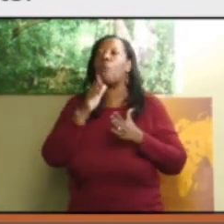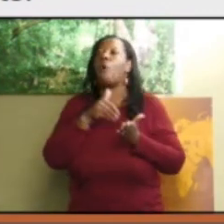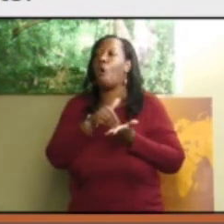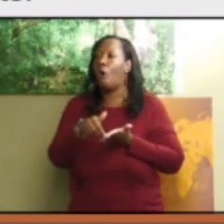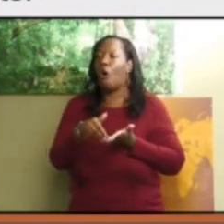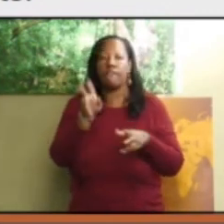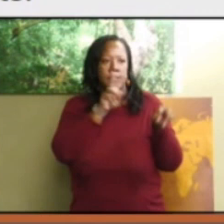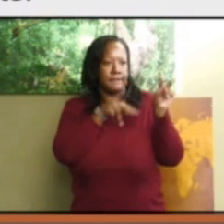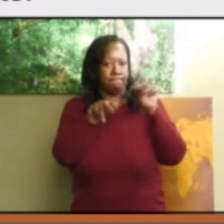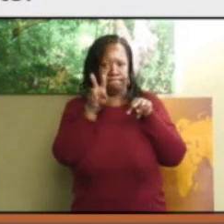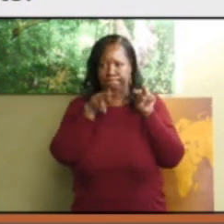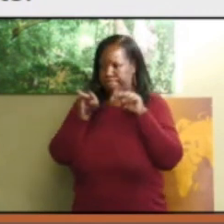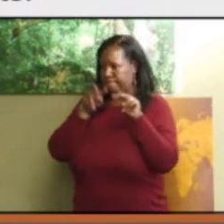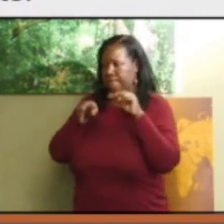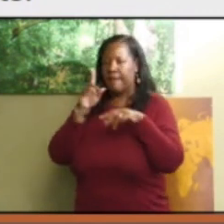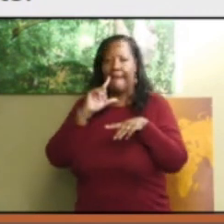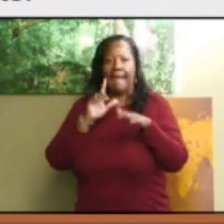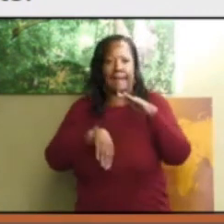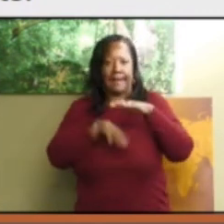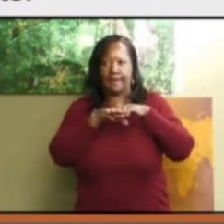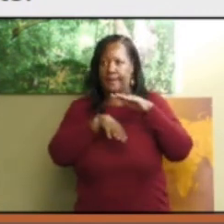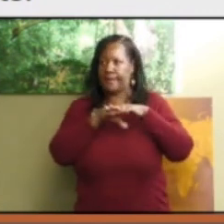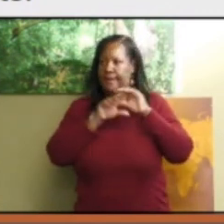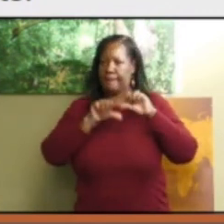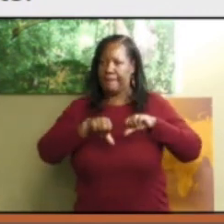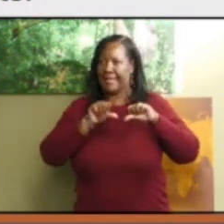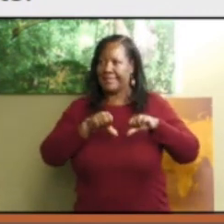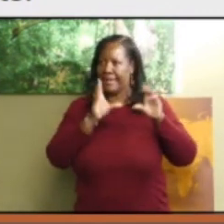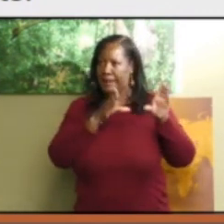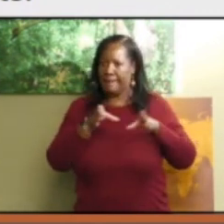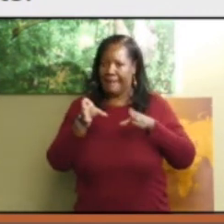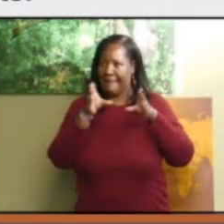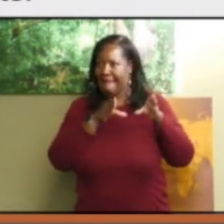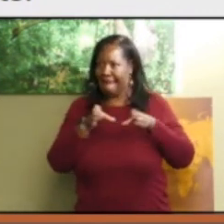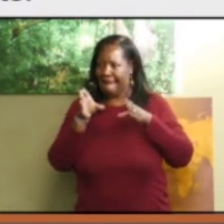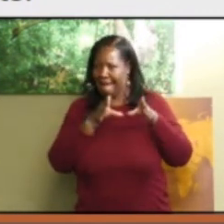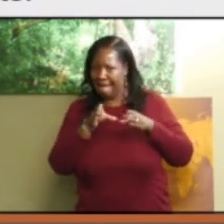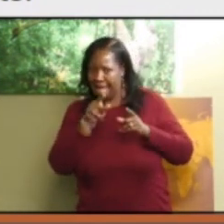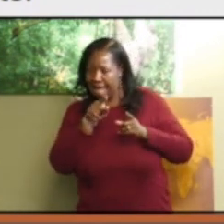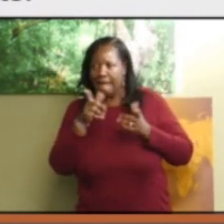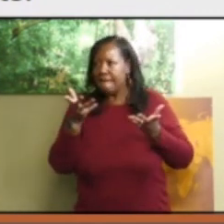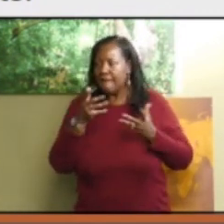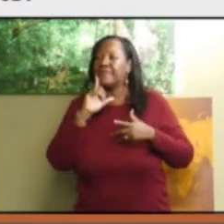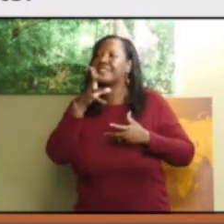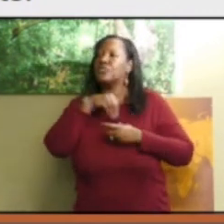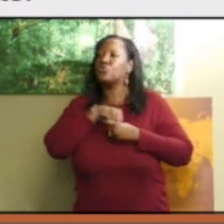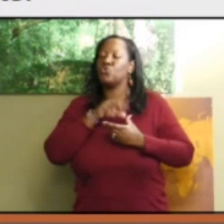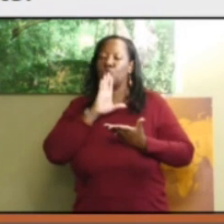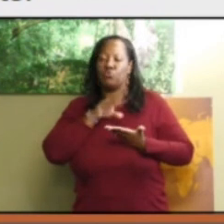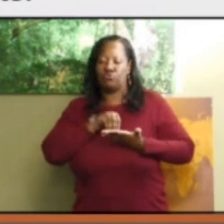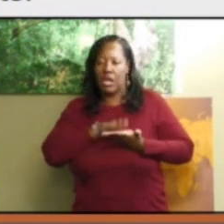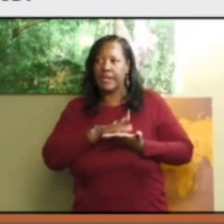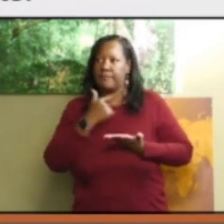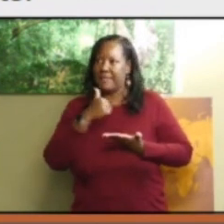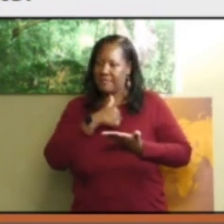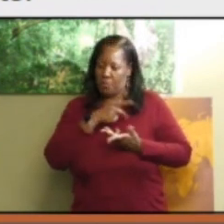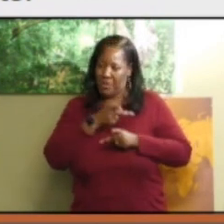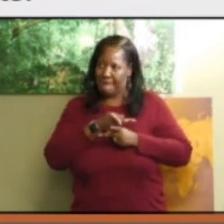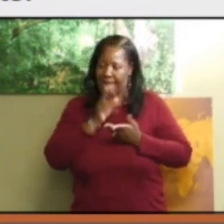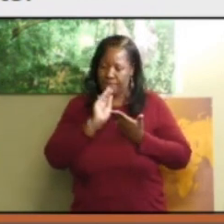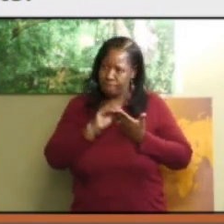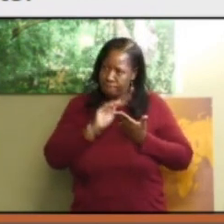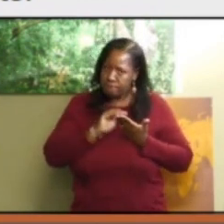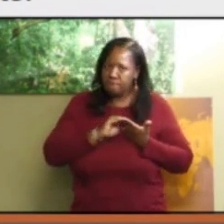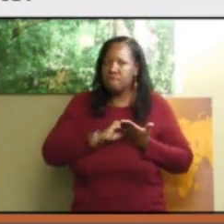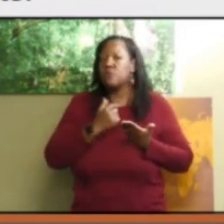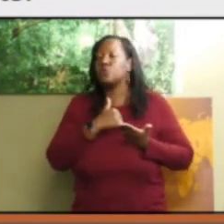a capacity planner. That is an internal document that we have, that we keep,